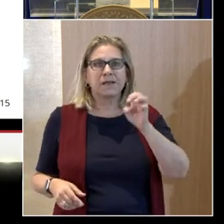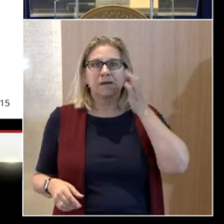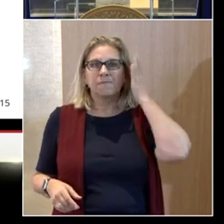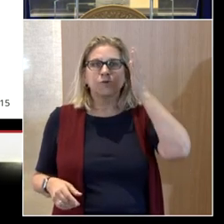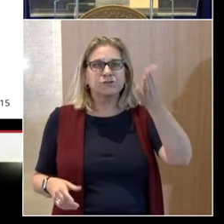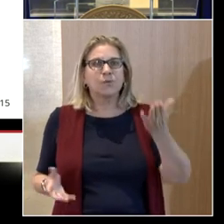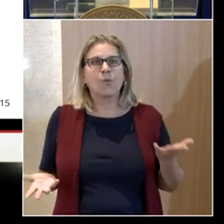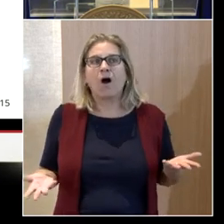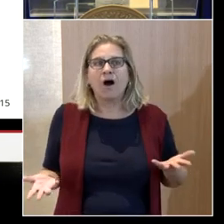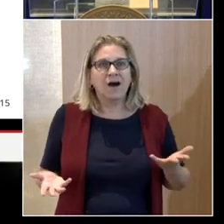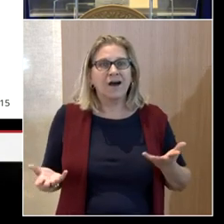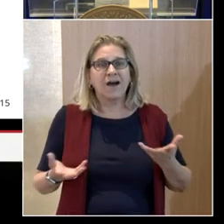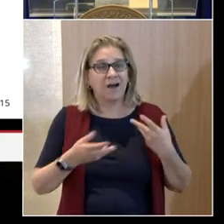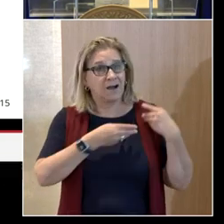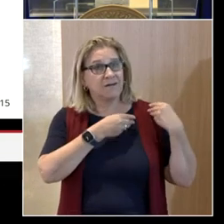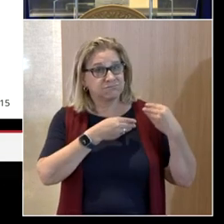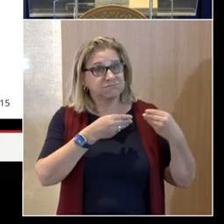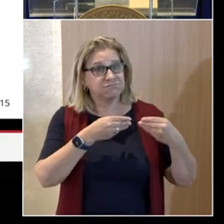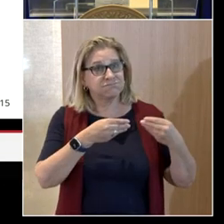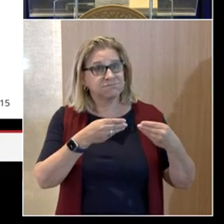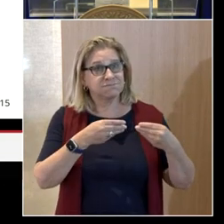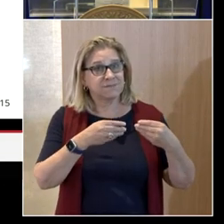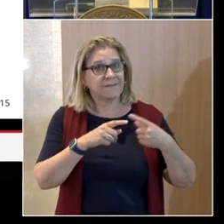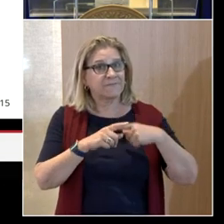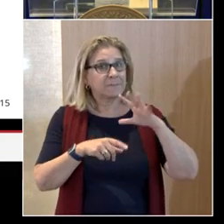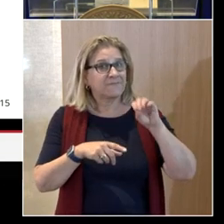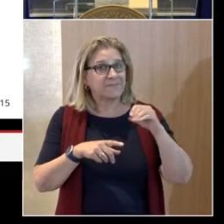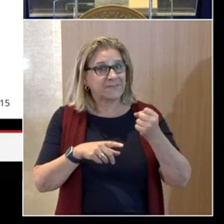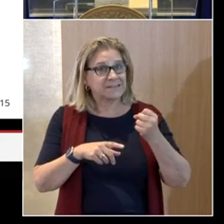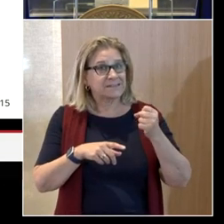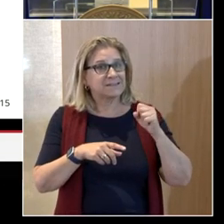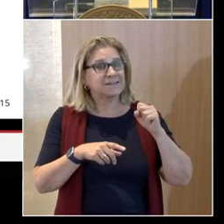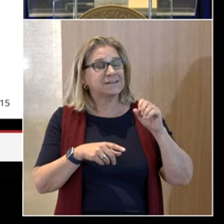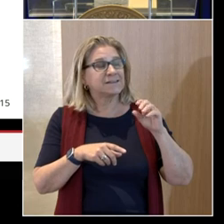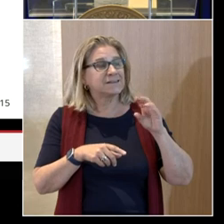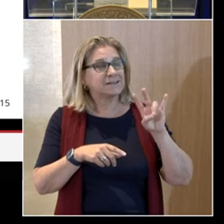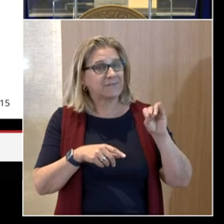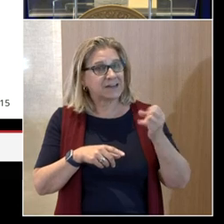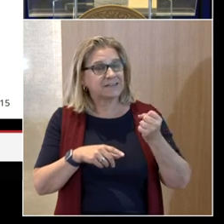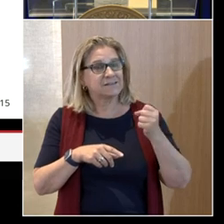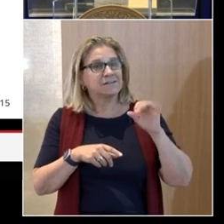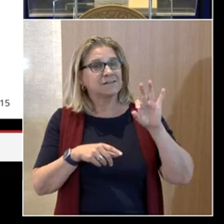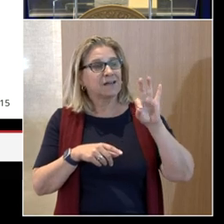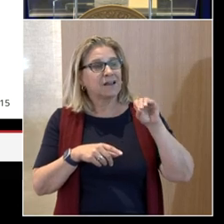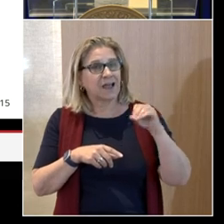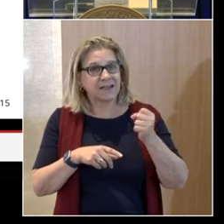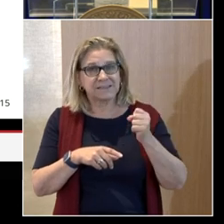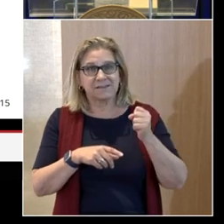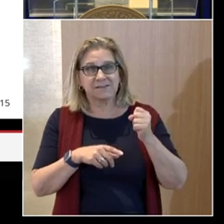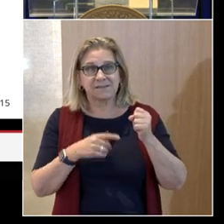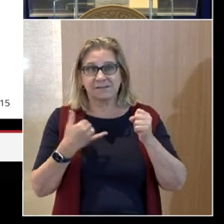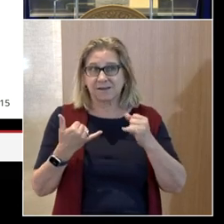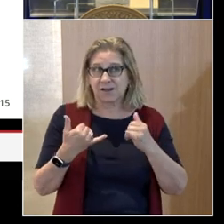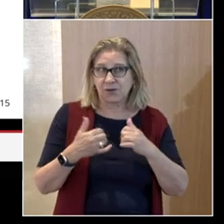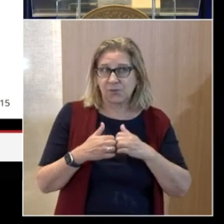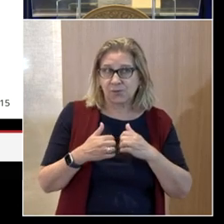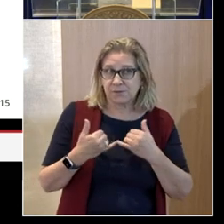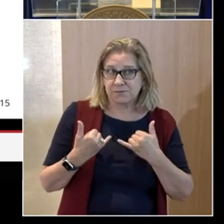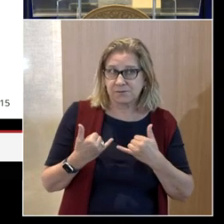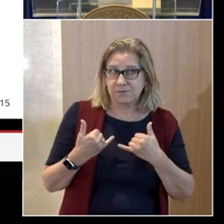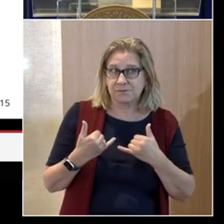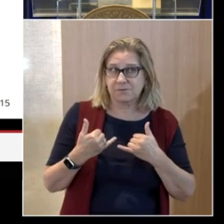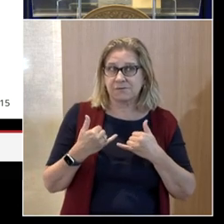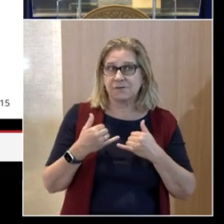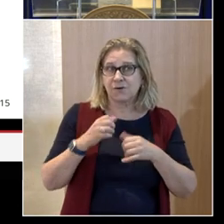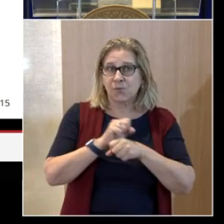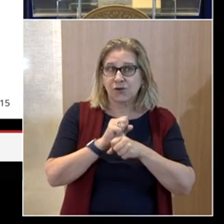say the 70s, maybe the 90s. But the downtown that we're working on now, with the future of work and residential and mixed use, that's the downtown